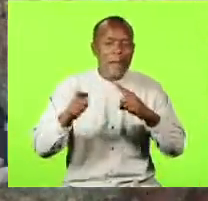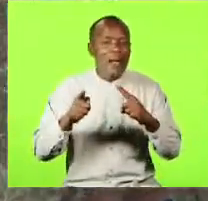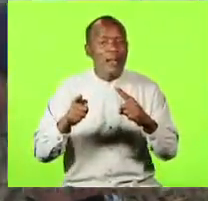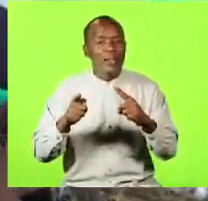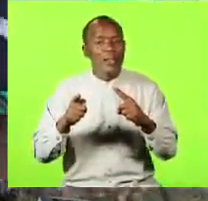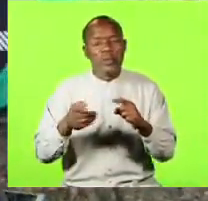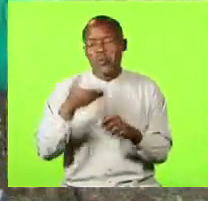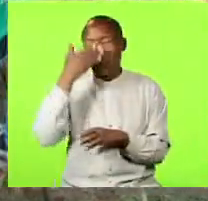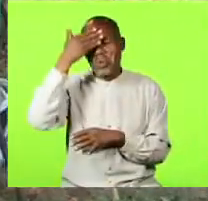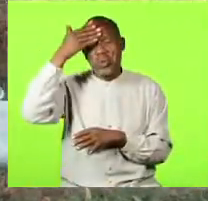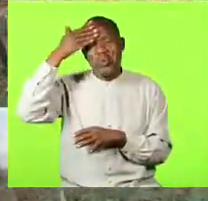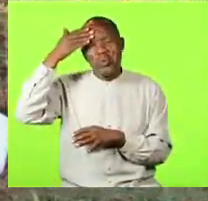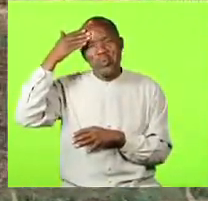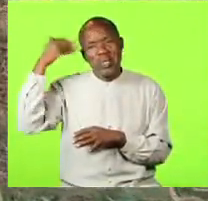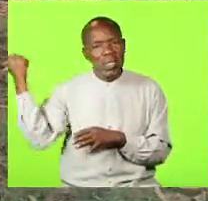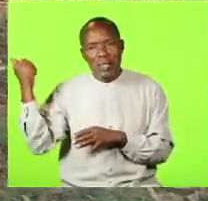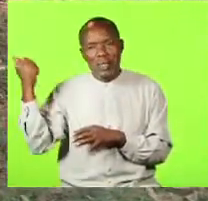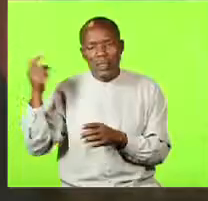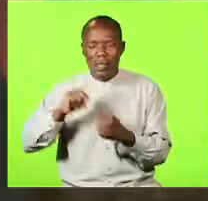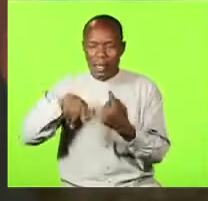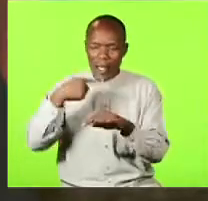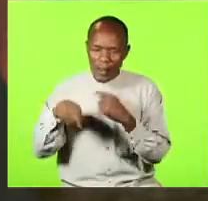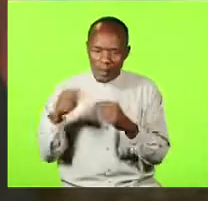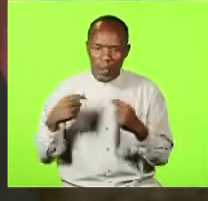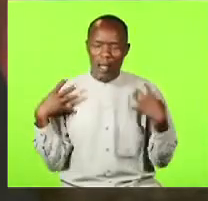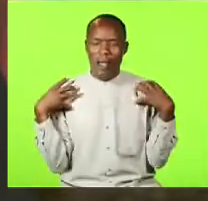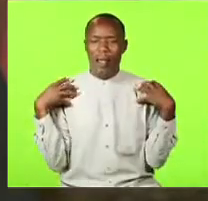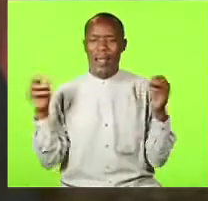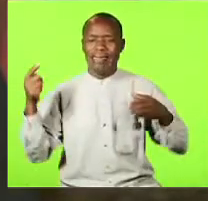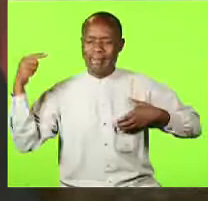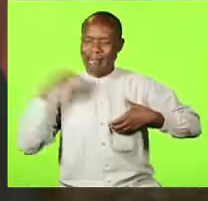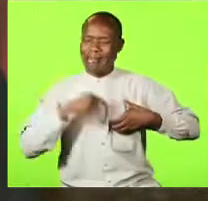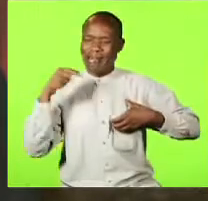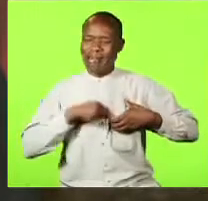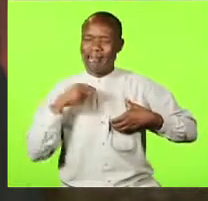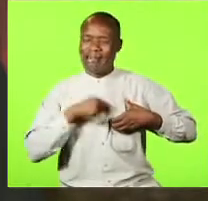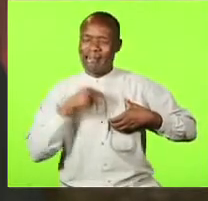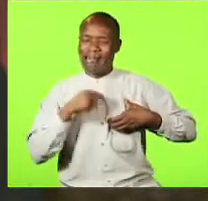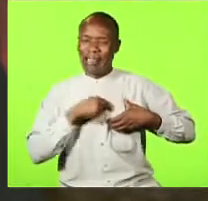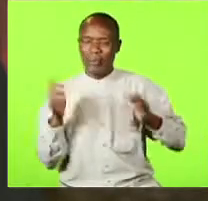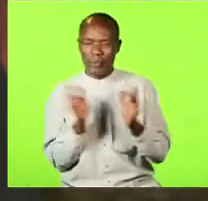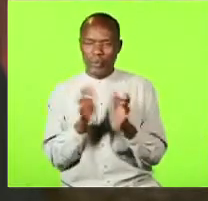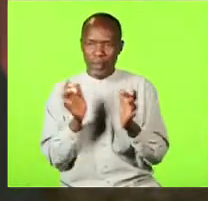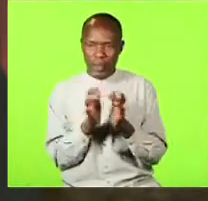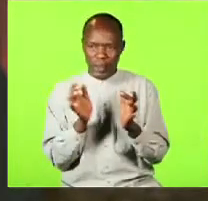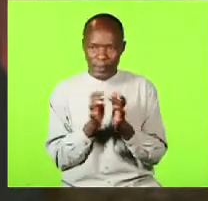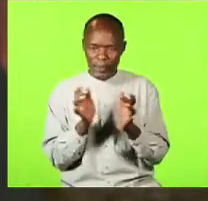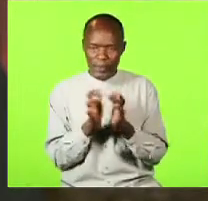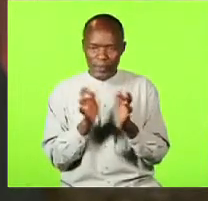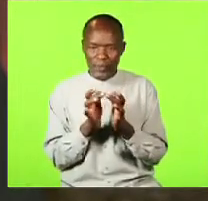Kume kucha ni tafsiri kwa luga ya ki ingereza the new dawn yani kume pambazuka